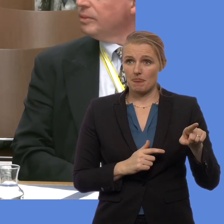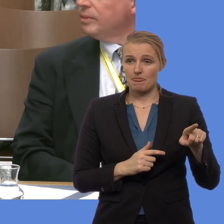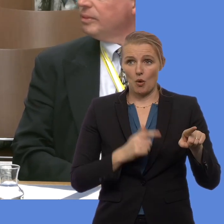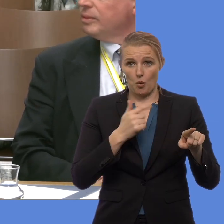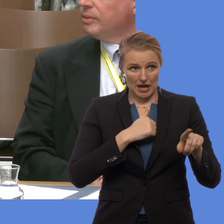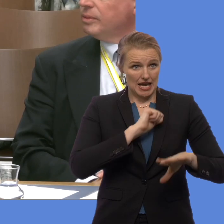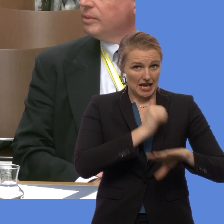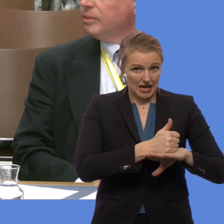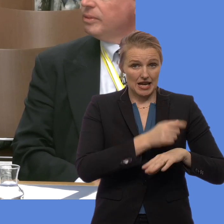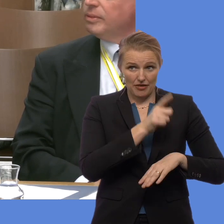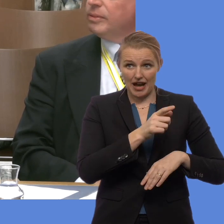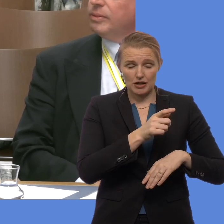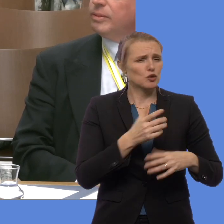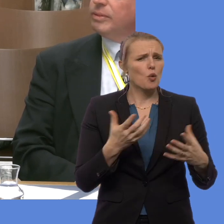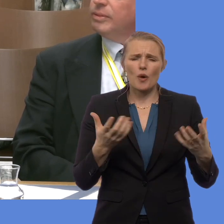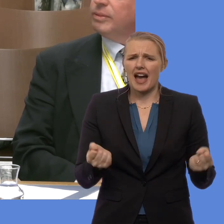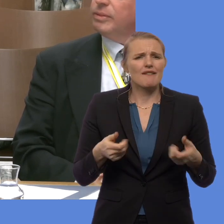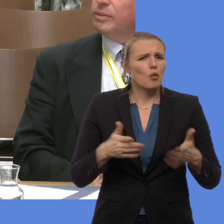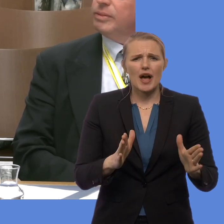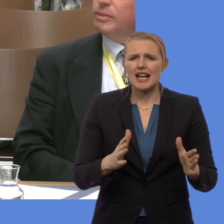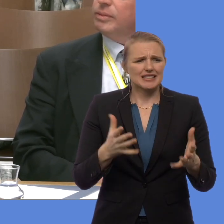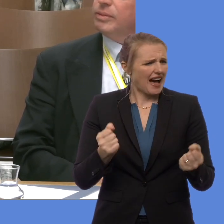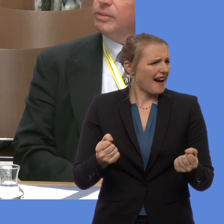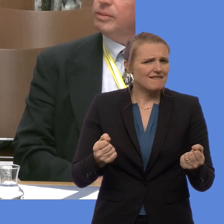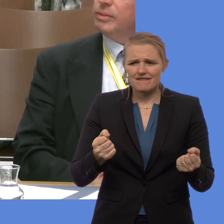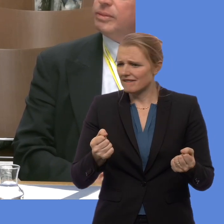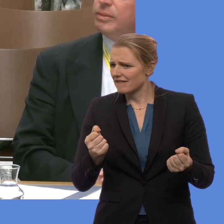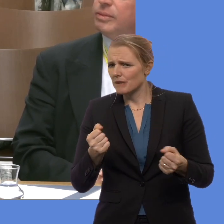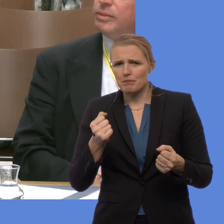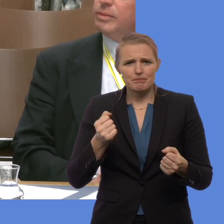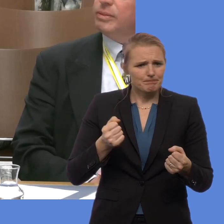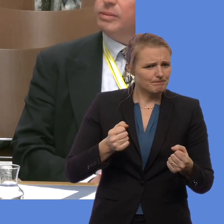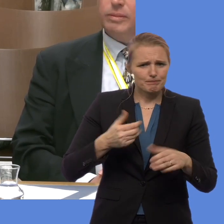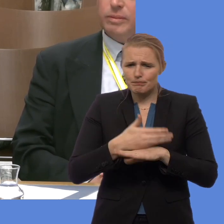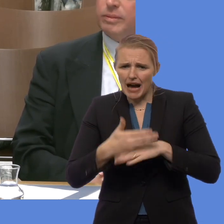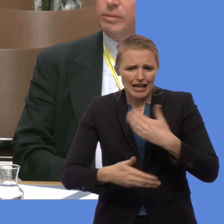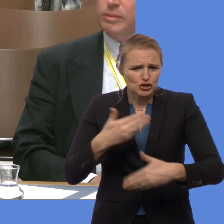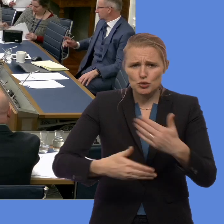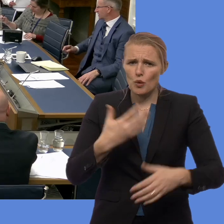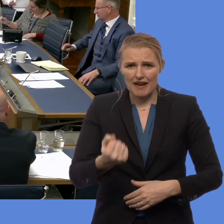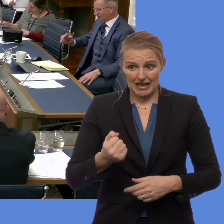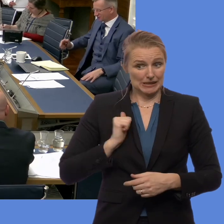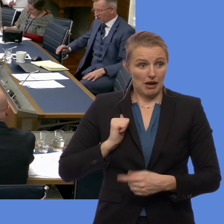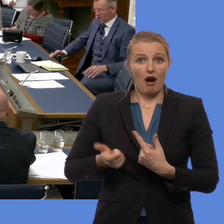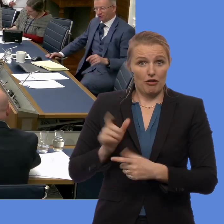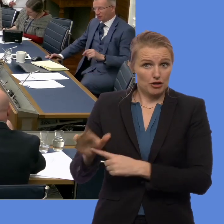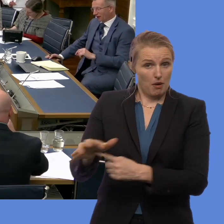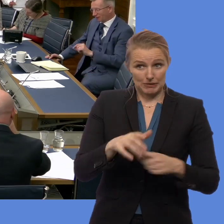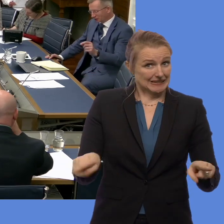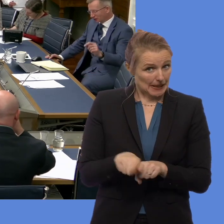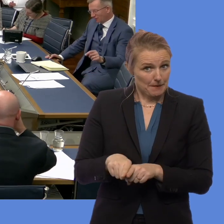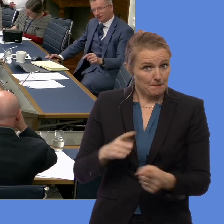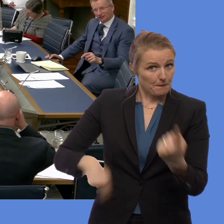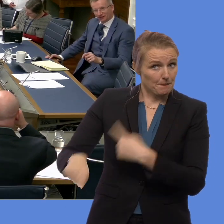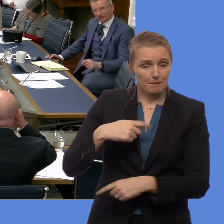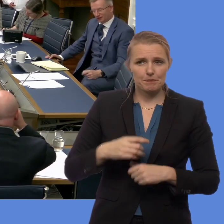So there are ways and means, and we do expect other partners to come on board. Mm-hmm. Really, really brief, Brian, please. No, and